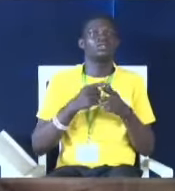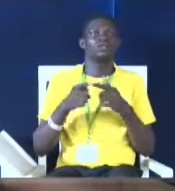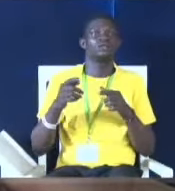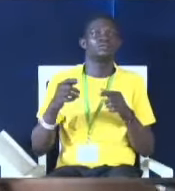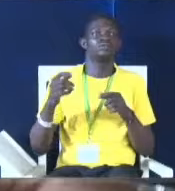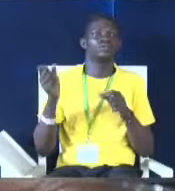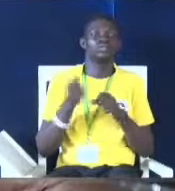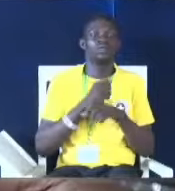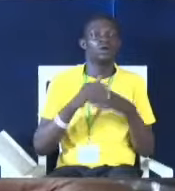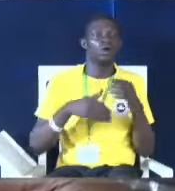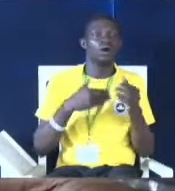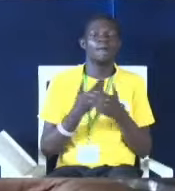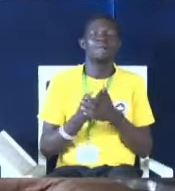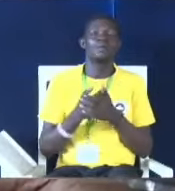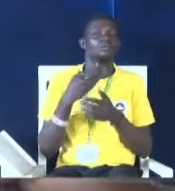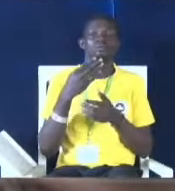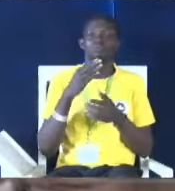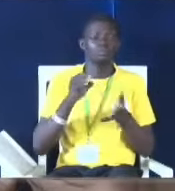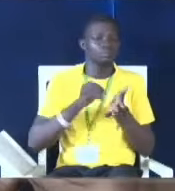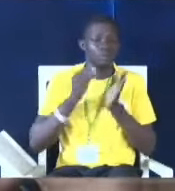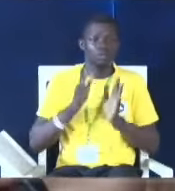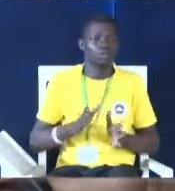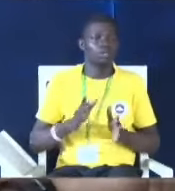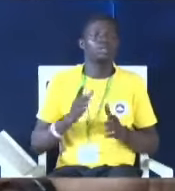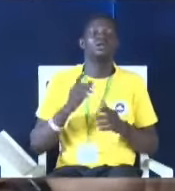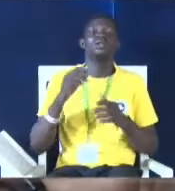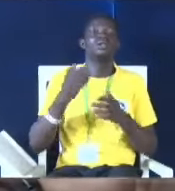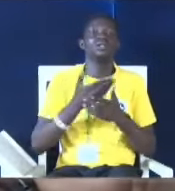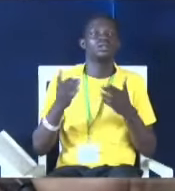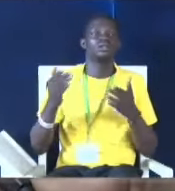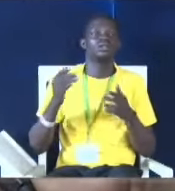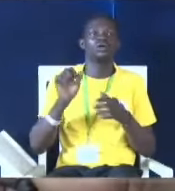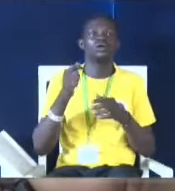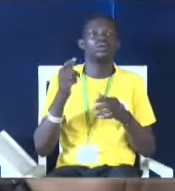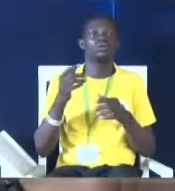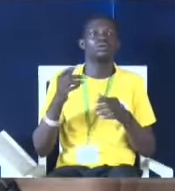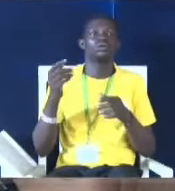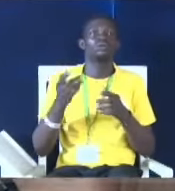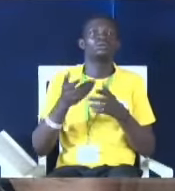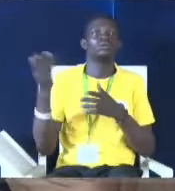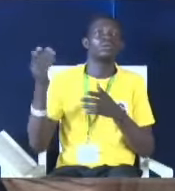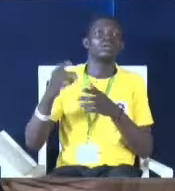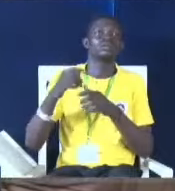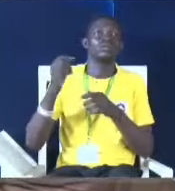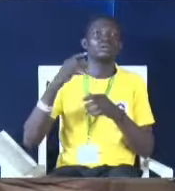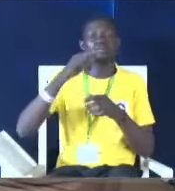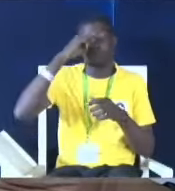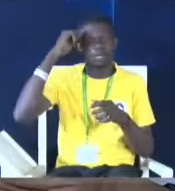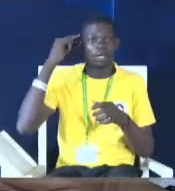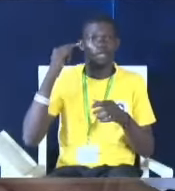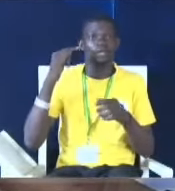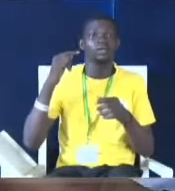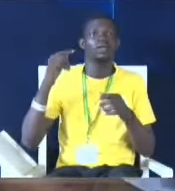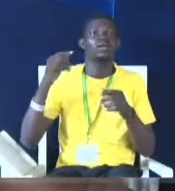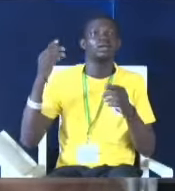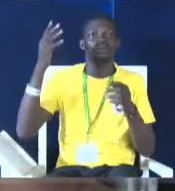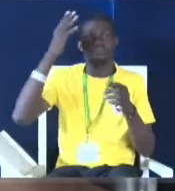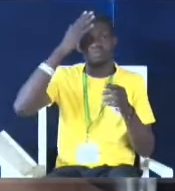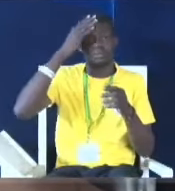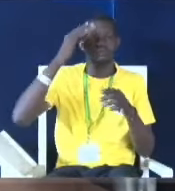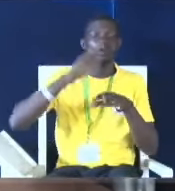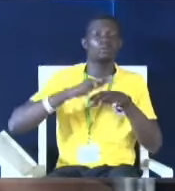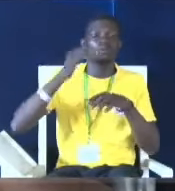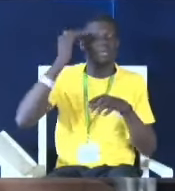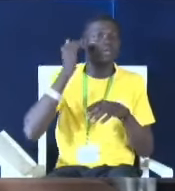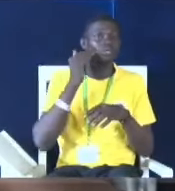took all my belongings, and the next thing, the other one brought out a black handkerchief, and he placed it on my